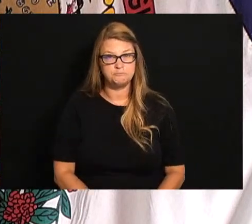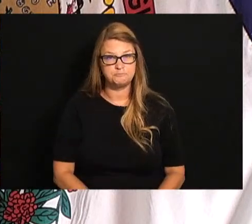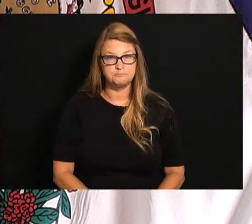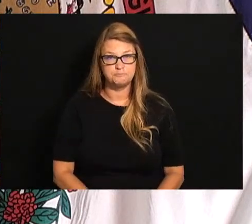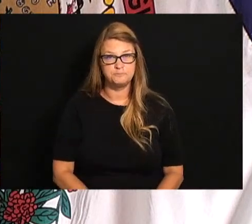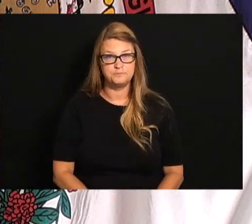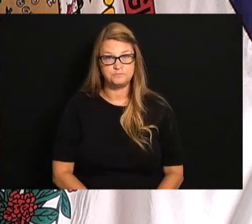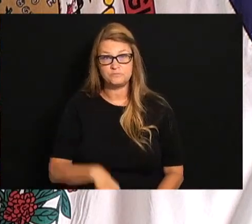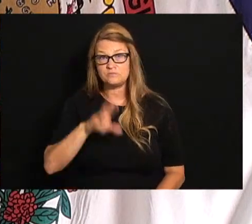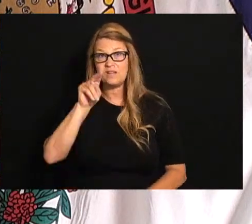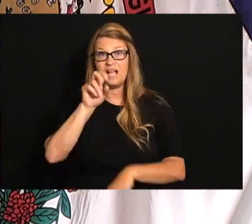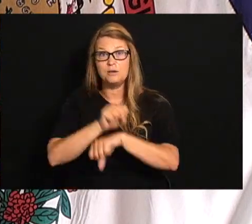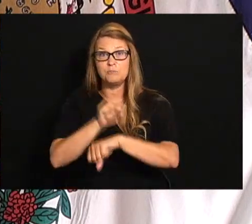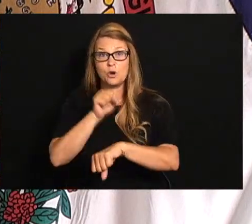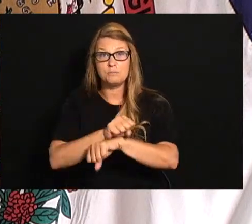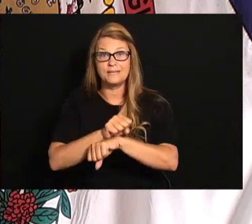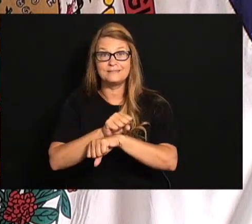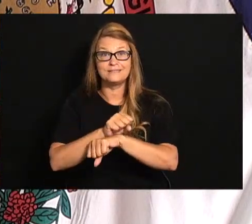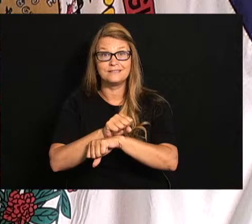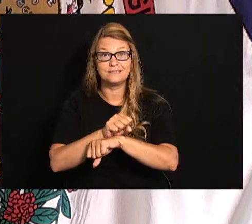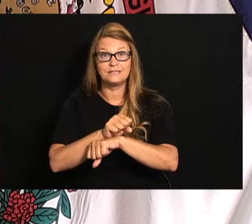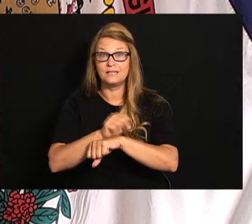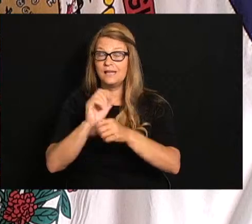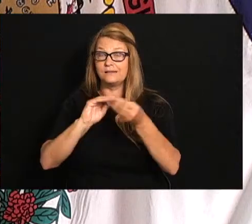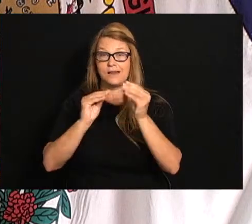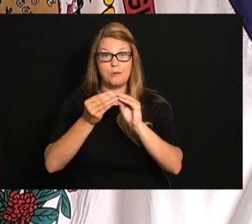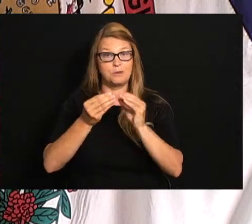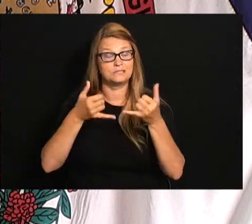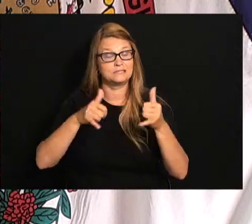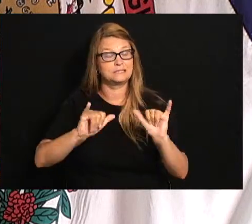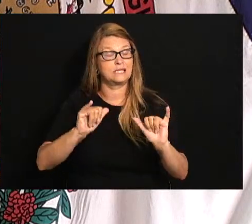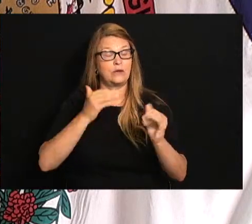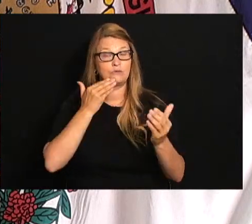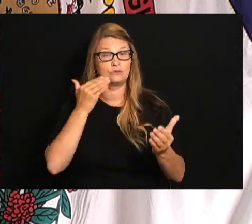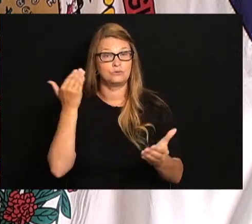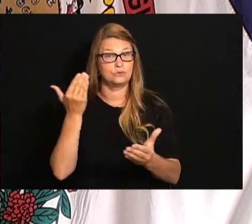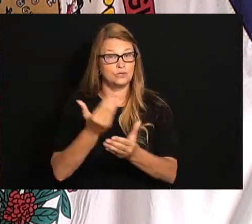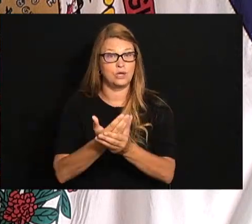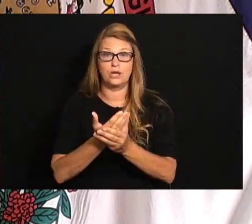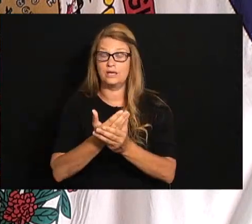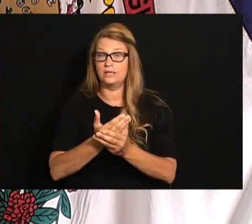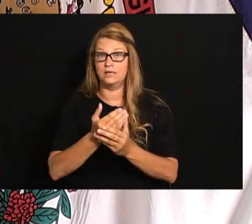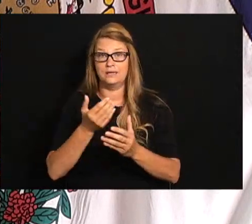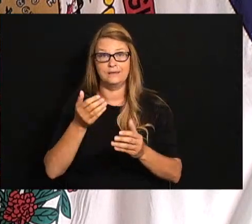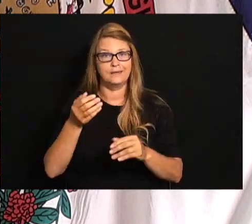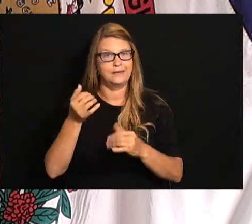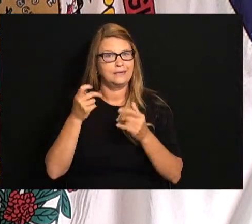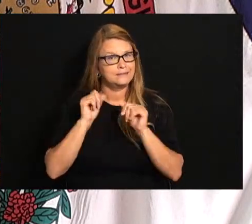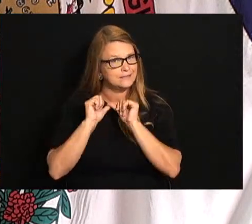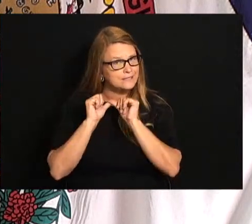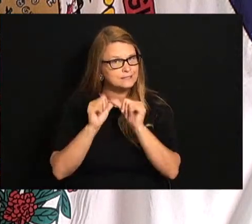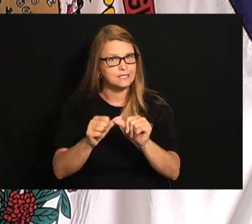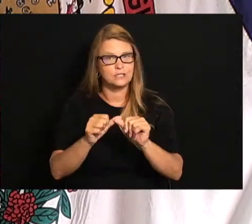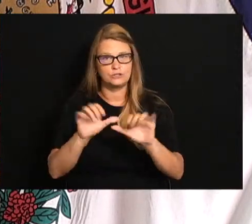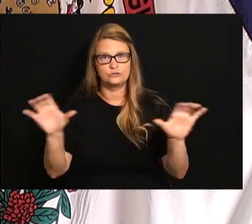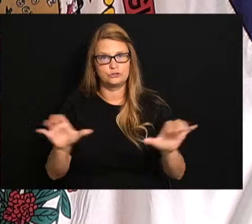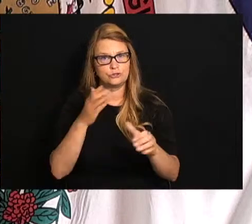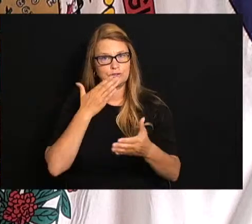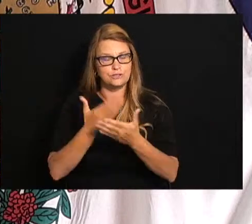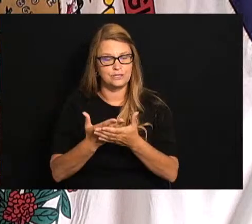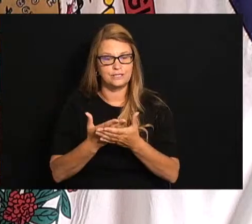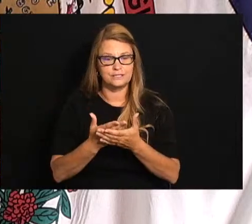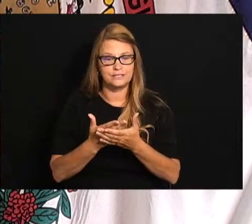Our unemployment rate is just off the chart great. You know, it just keeps on getting better. I don't